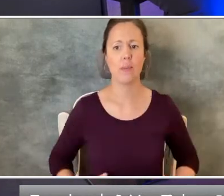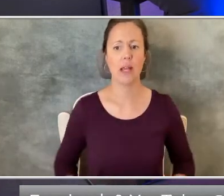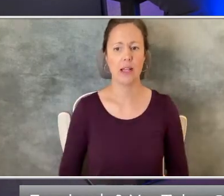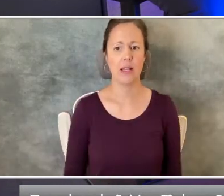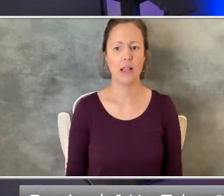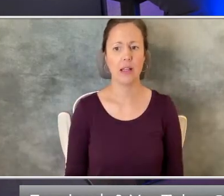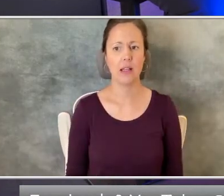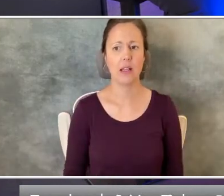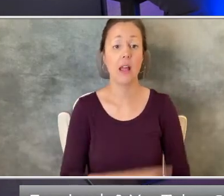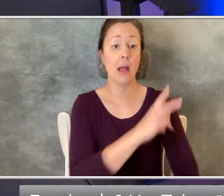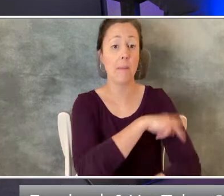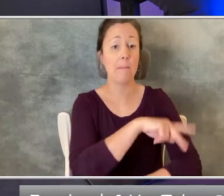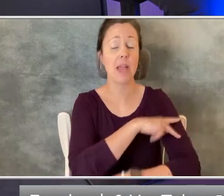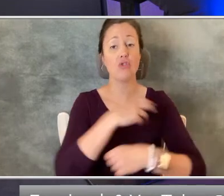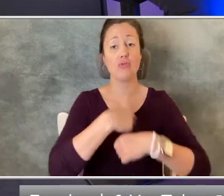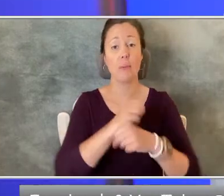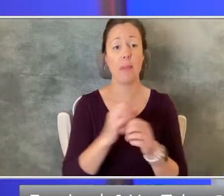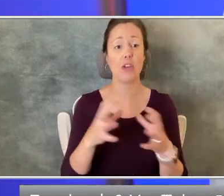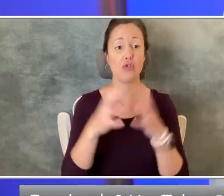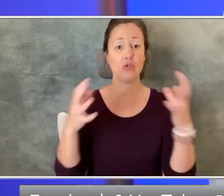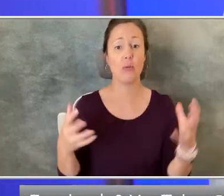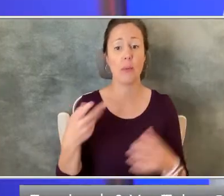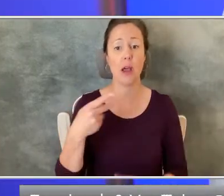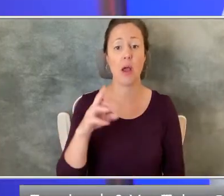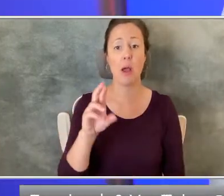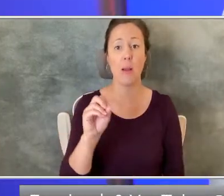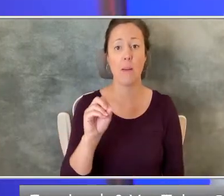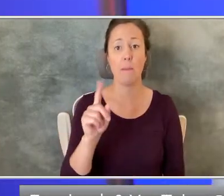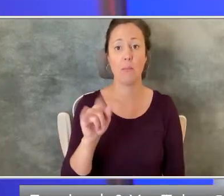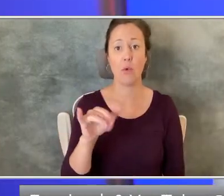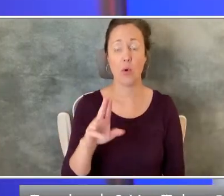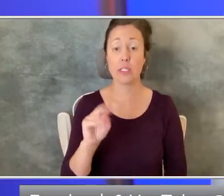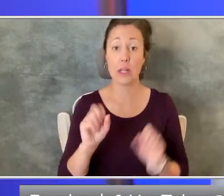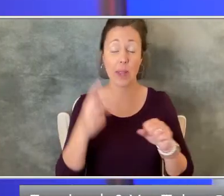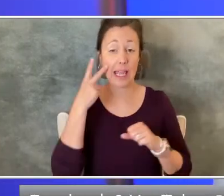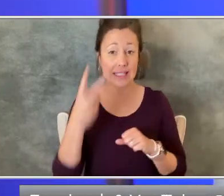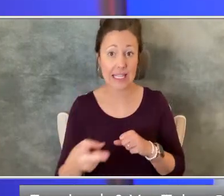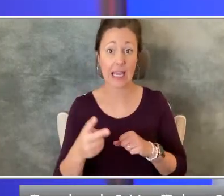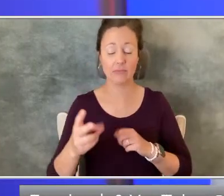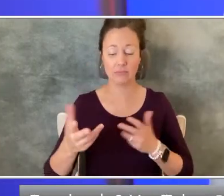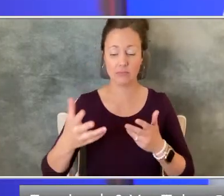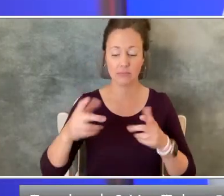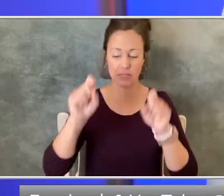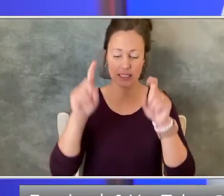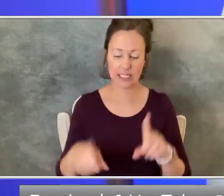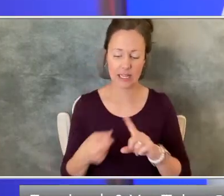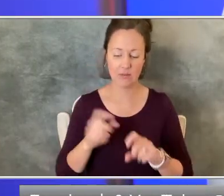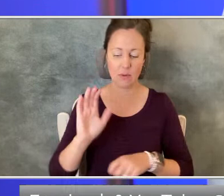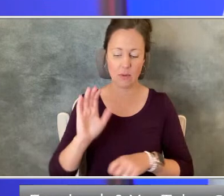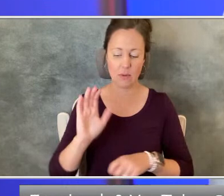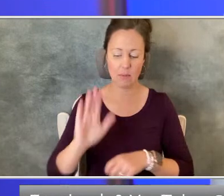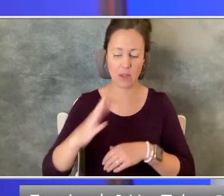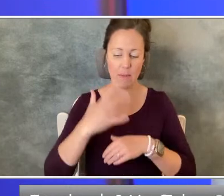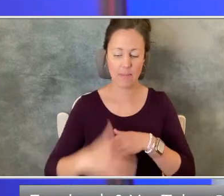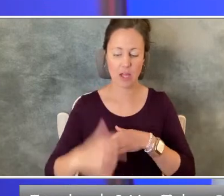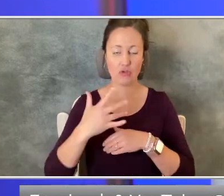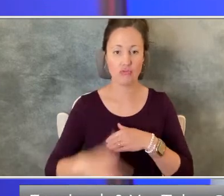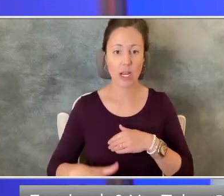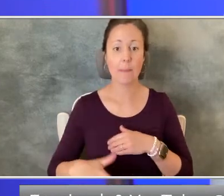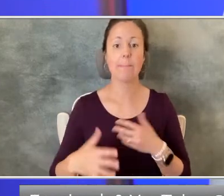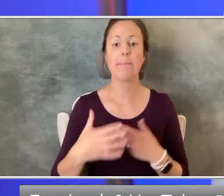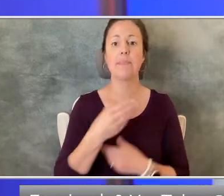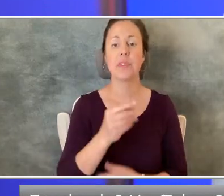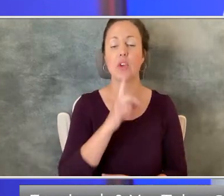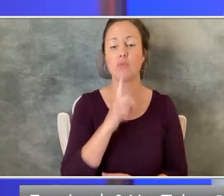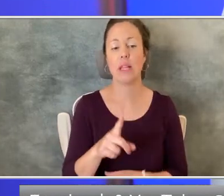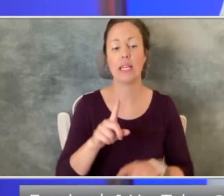much protein, and we can see that on a simple chemistry test in their bloodstream. And depending on how advanced